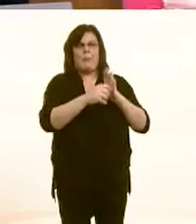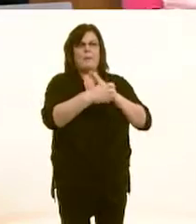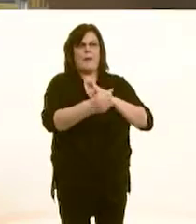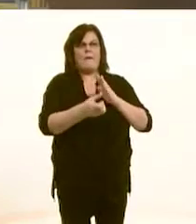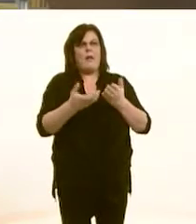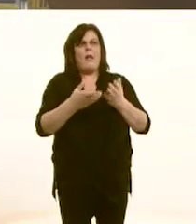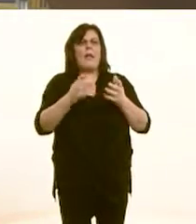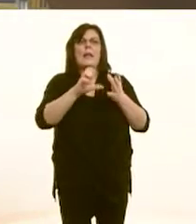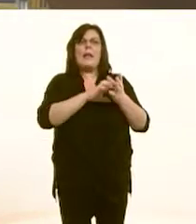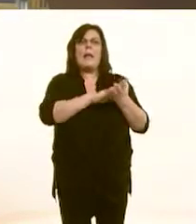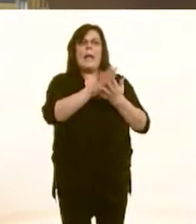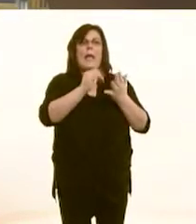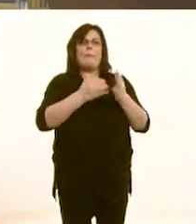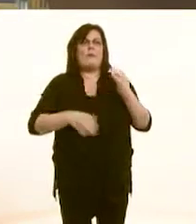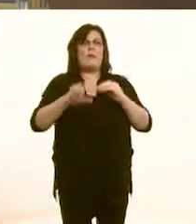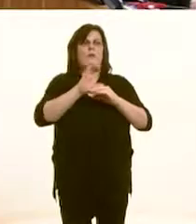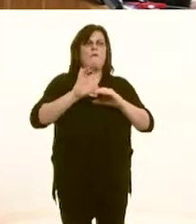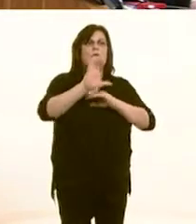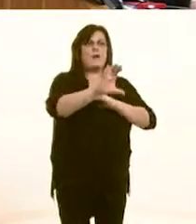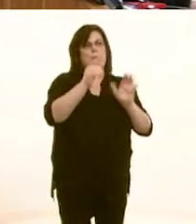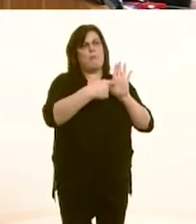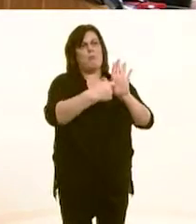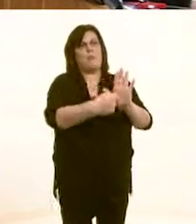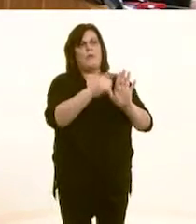that. Now move to the Leader of the Welsh